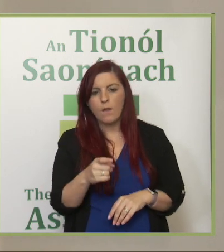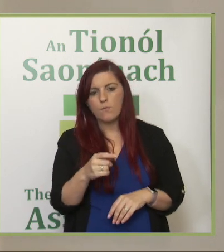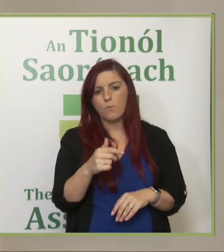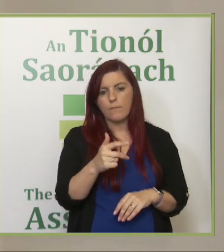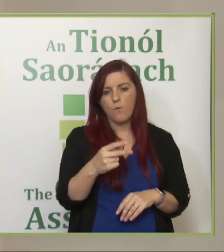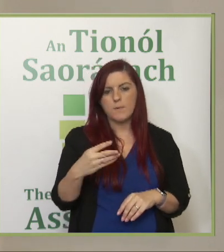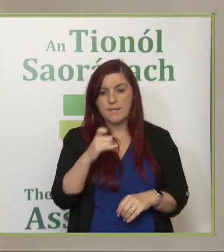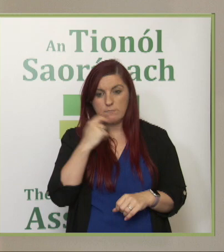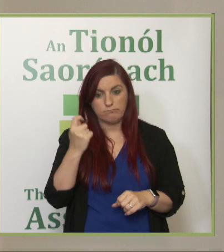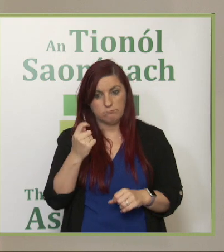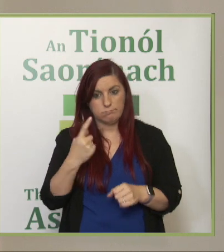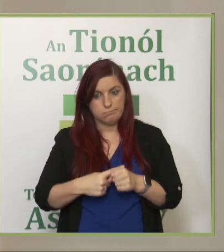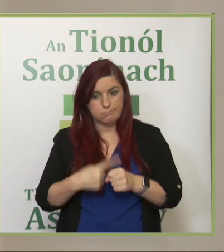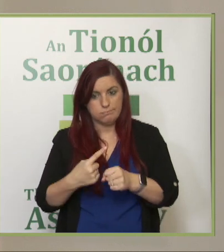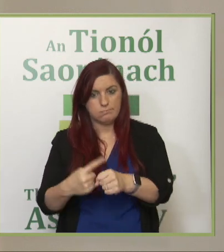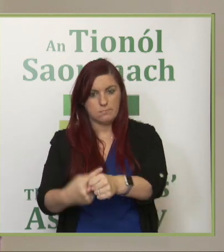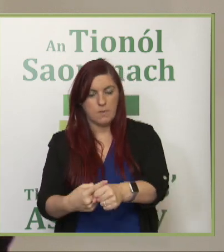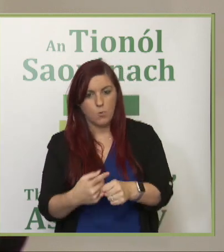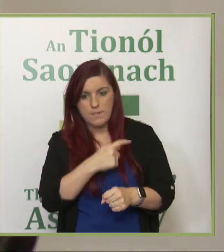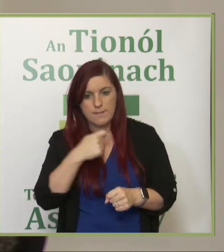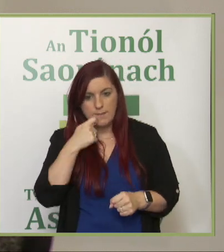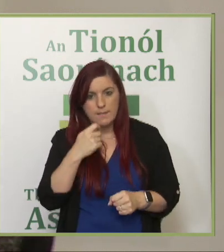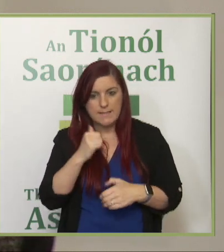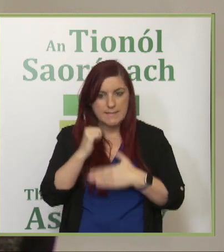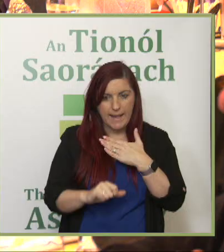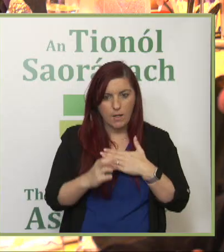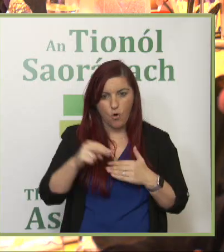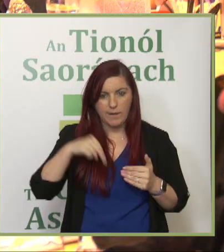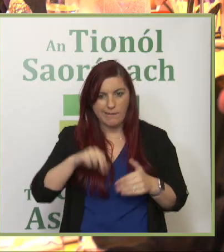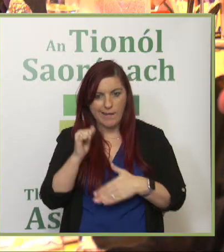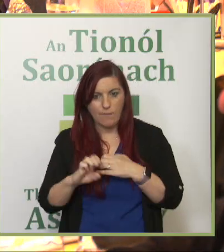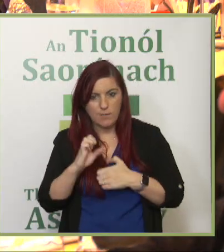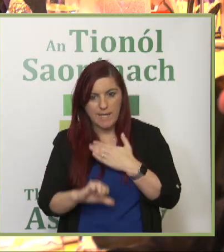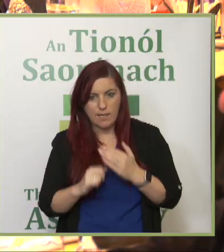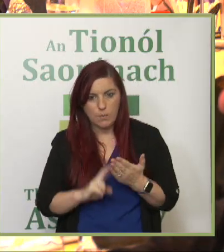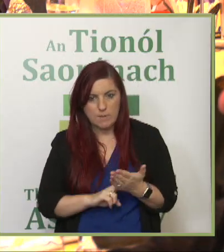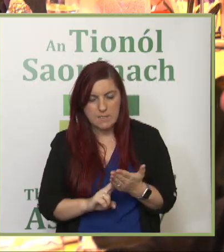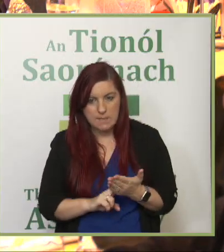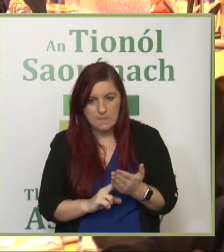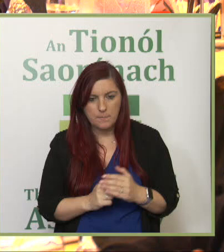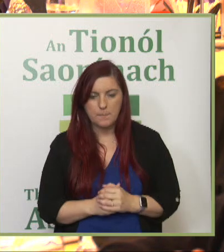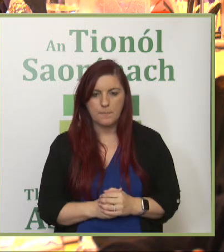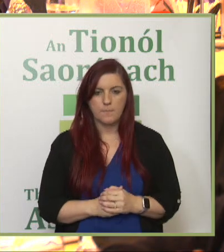considered intensive users, and these are people who reported daily or almost daily use.